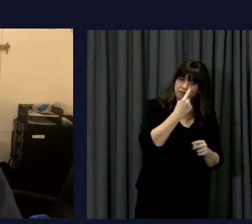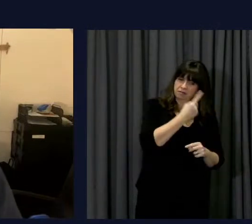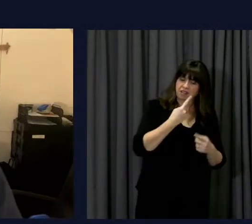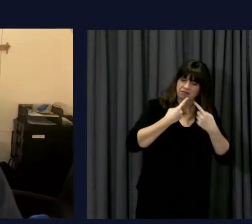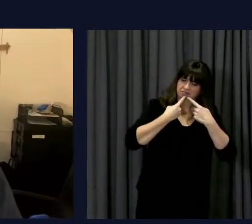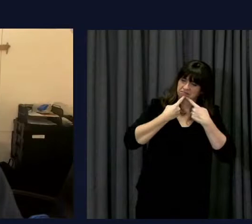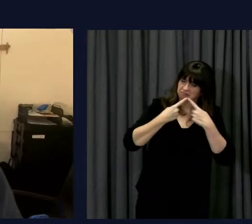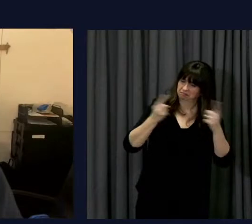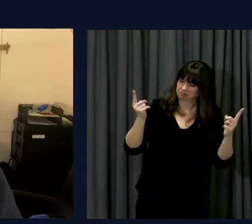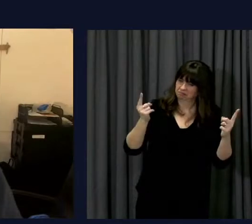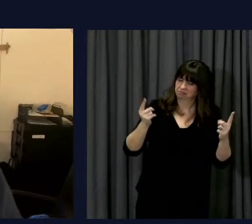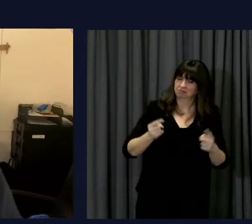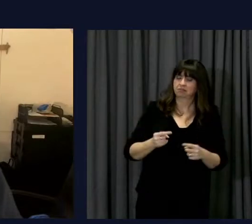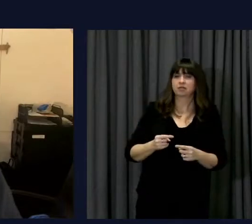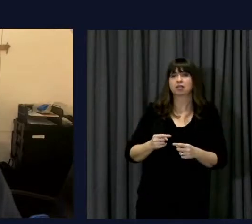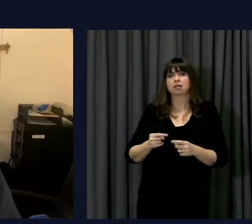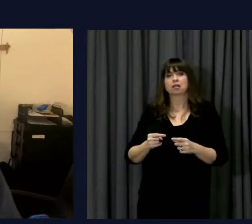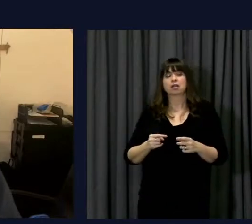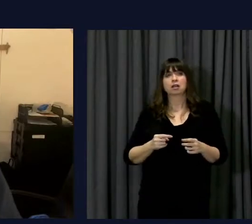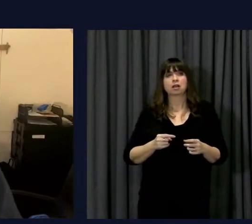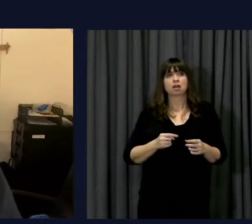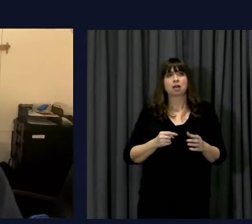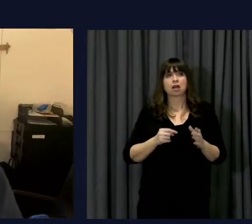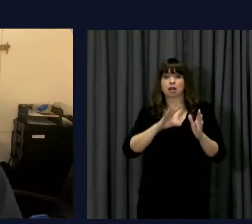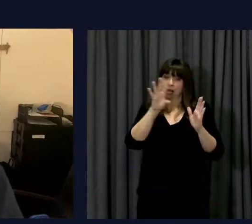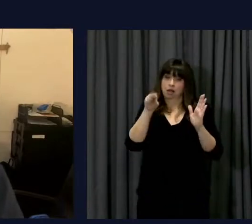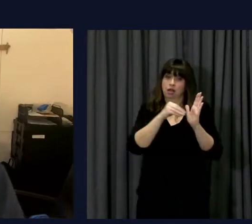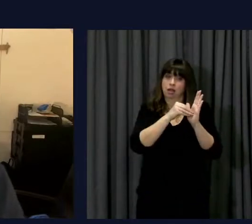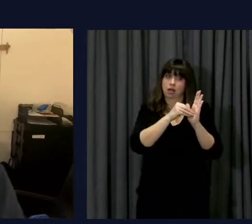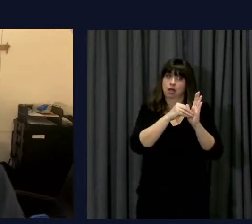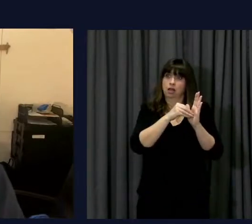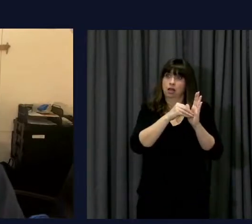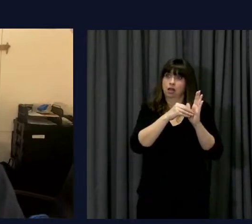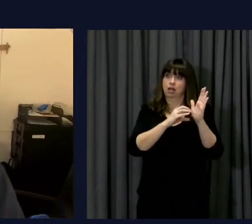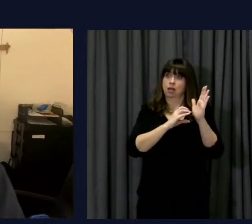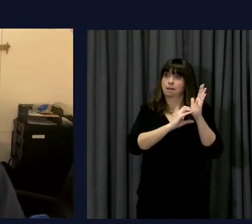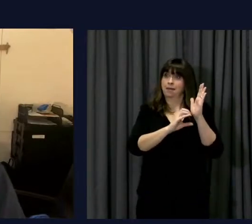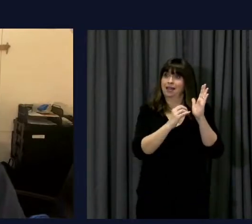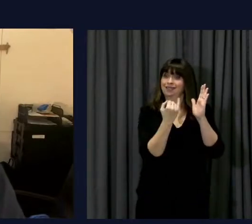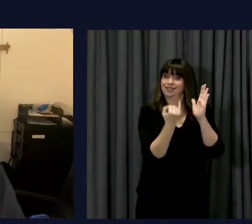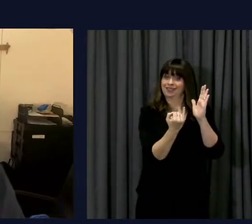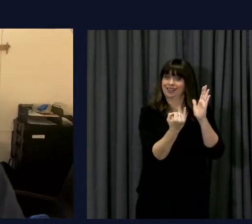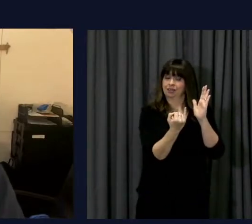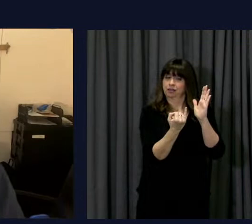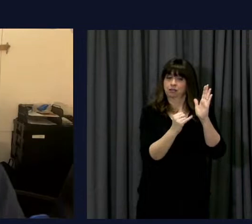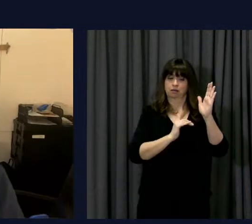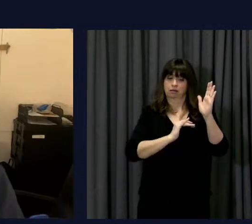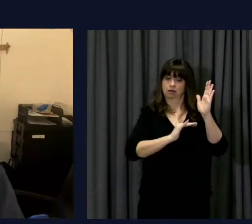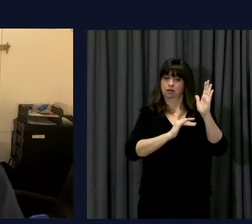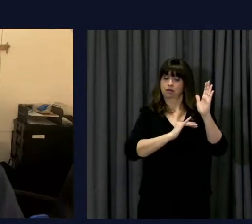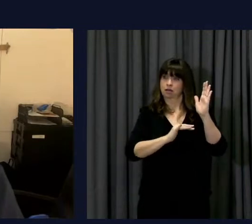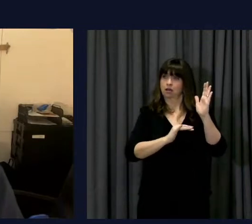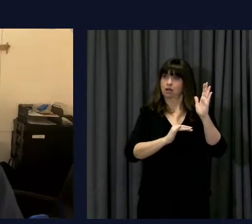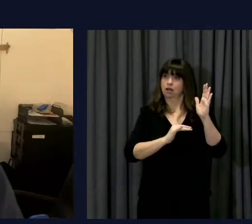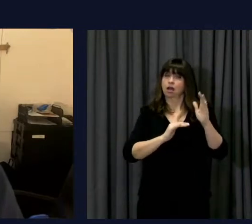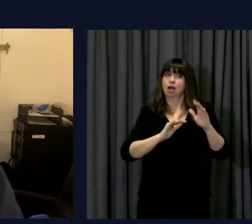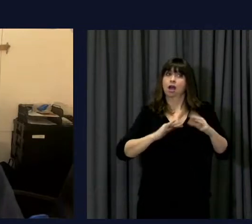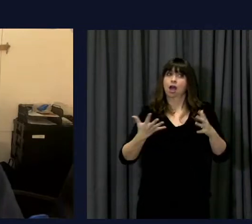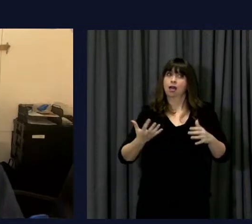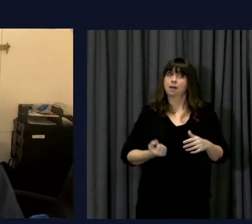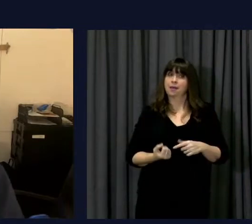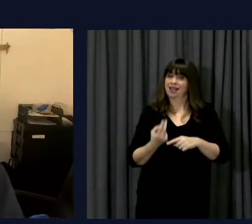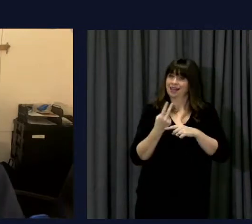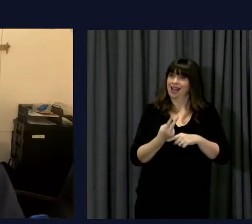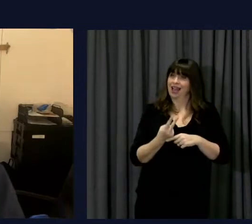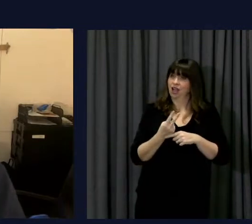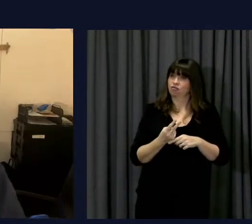government would add unpaid carers into the main wording of Vaccine Priority Band 6. That's naturally been welcomed by our viewers.